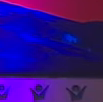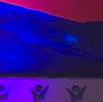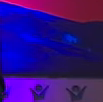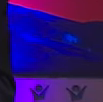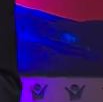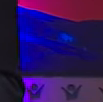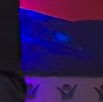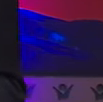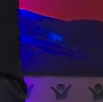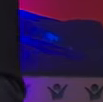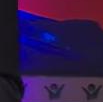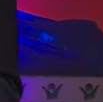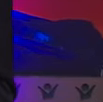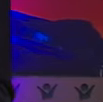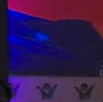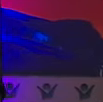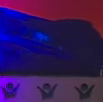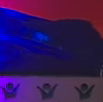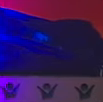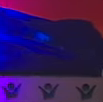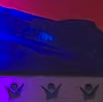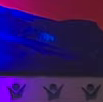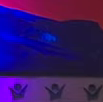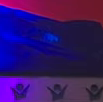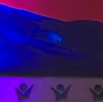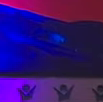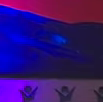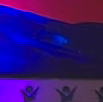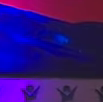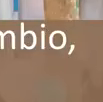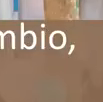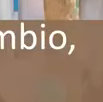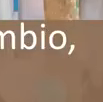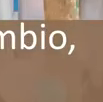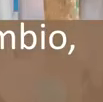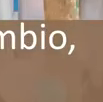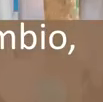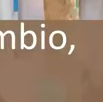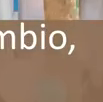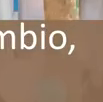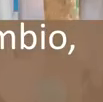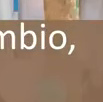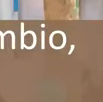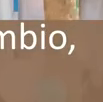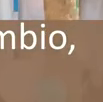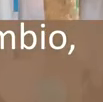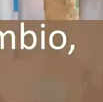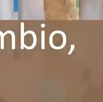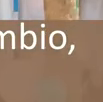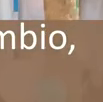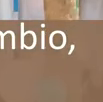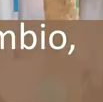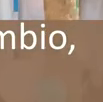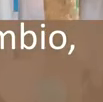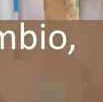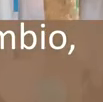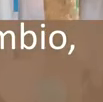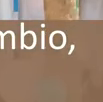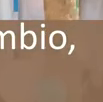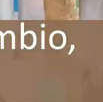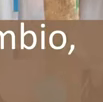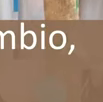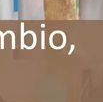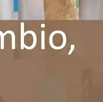were baptized in Yambio in South Sudan this last Sabbath. I want you to